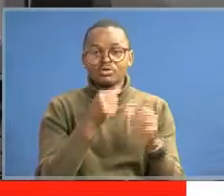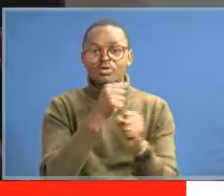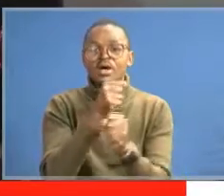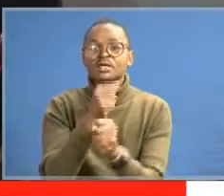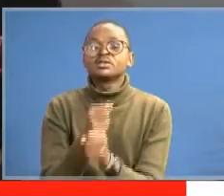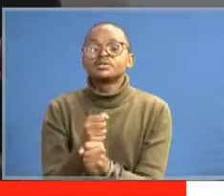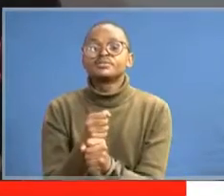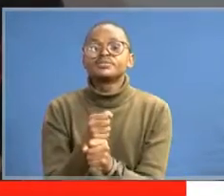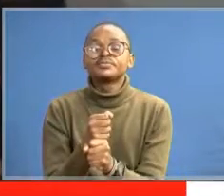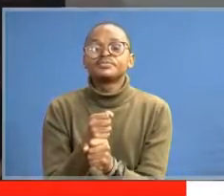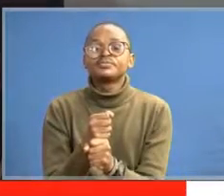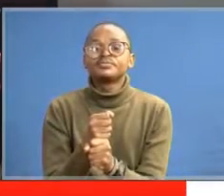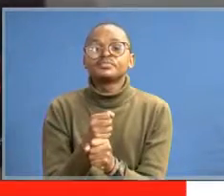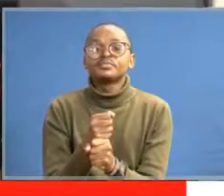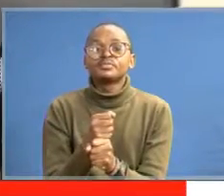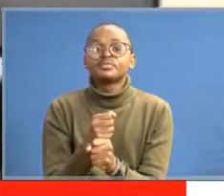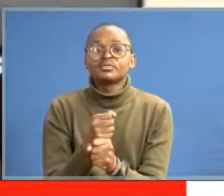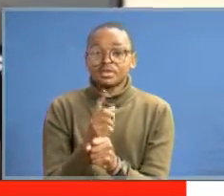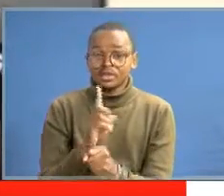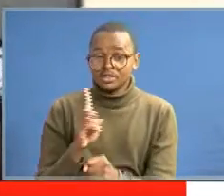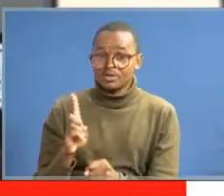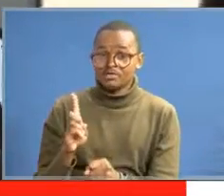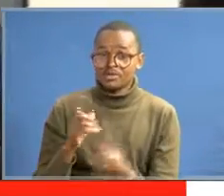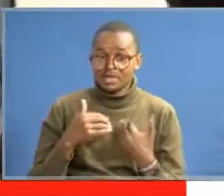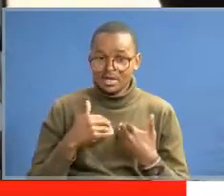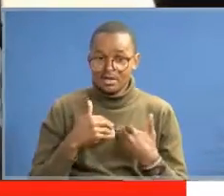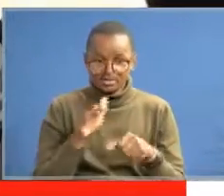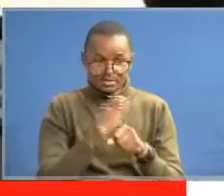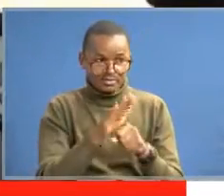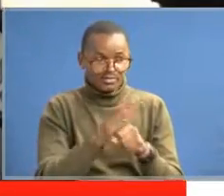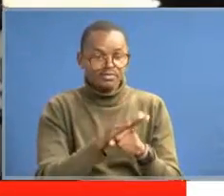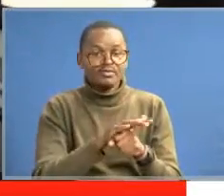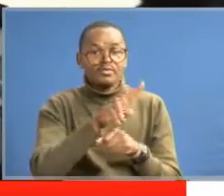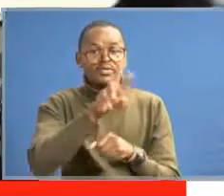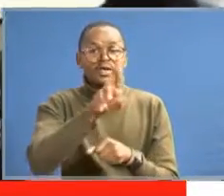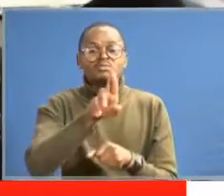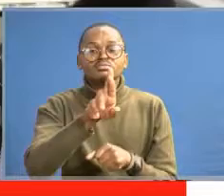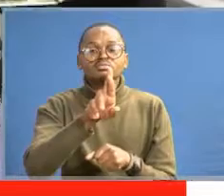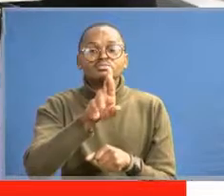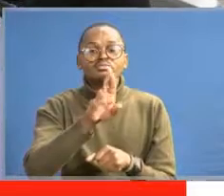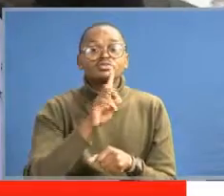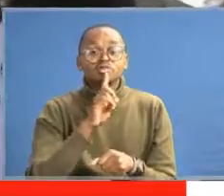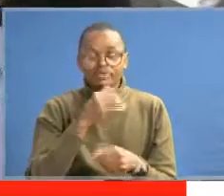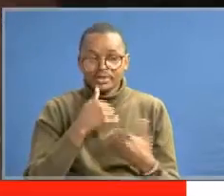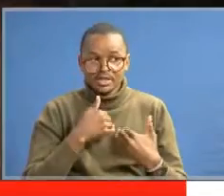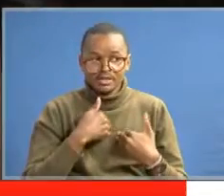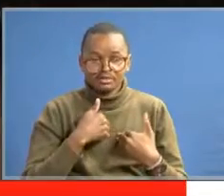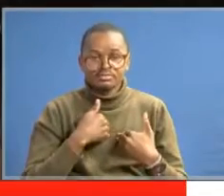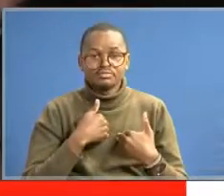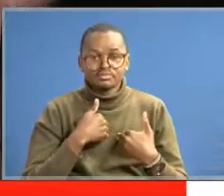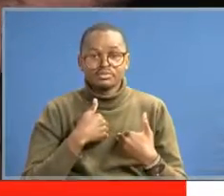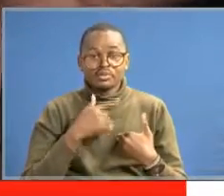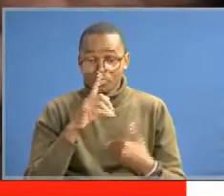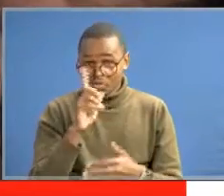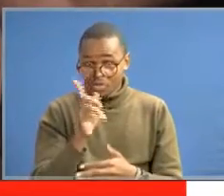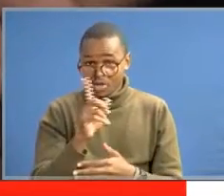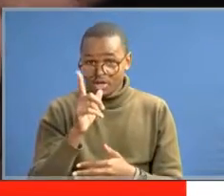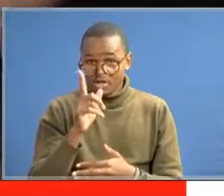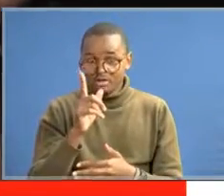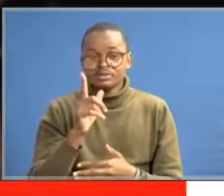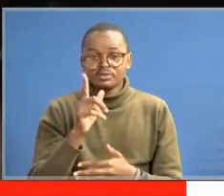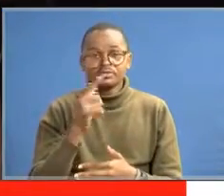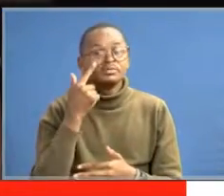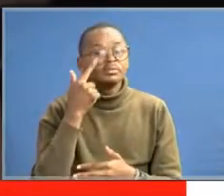works. So in front of us we have a couple of VR solutions. So we have the standalones, whereby you don't